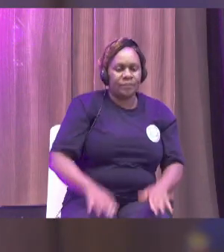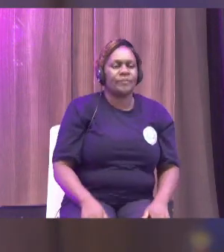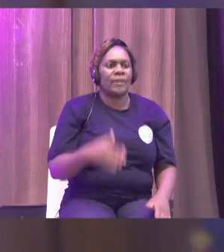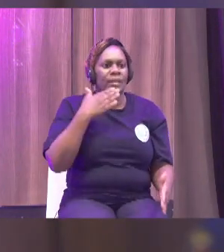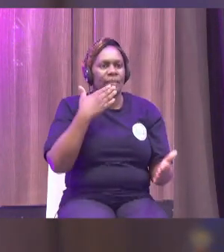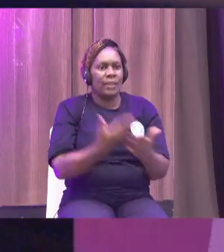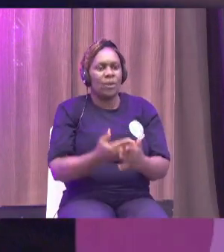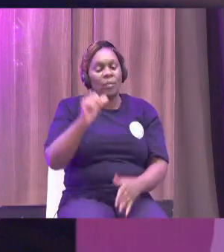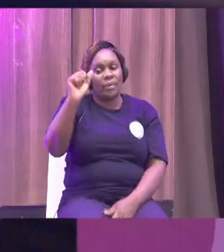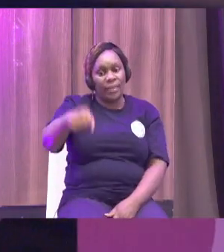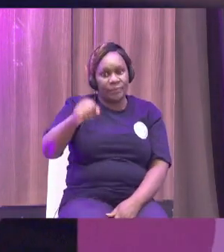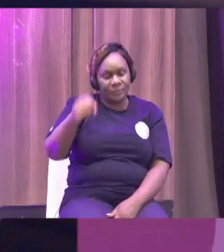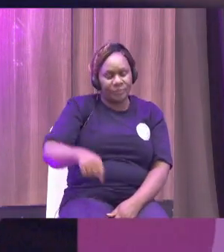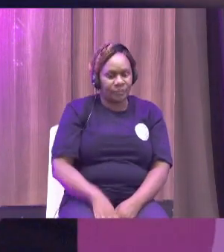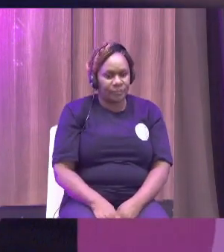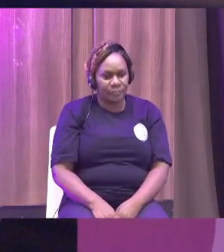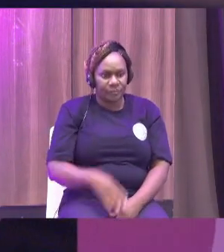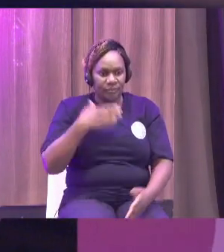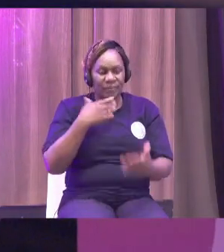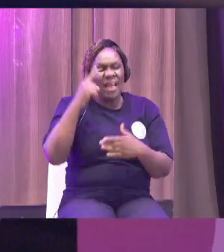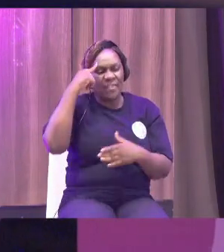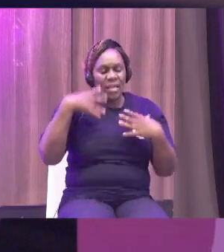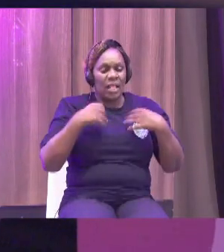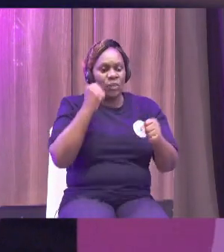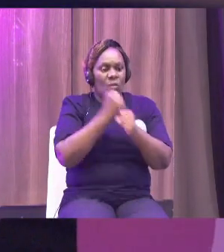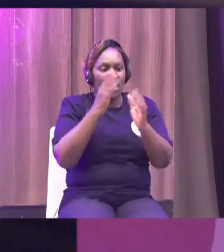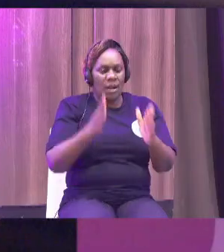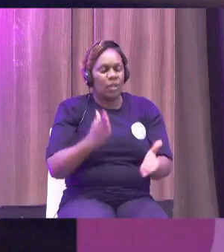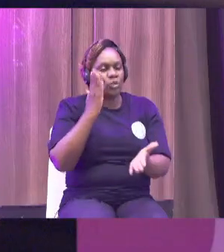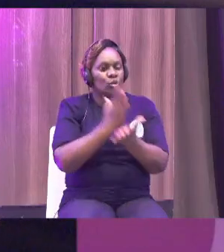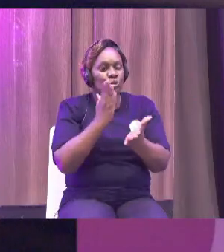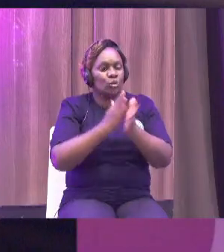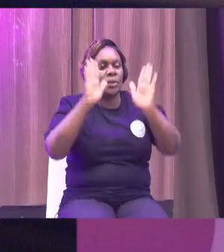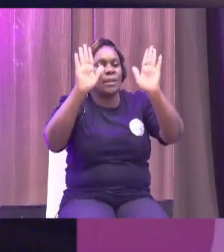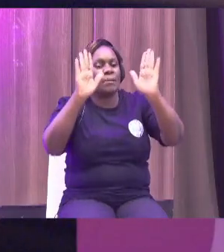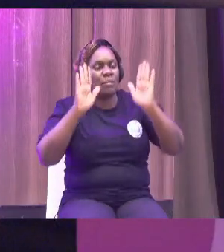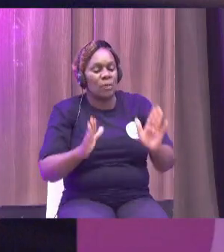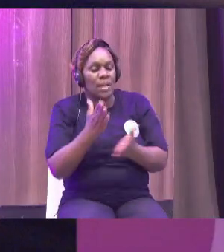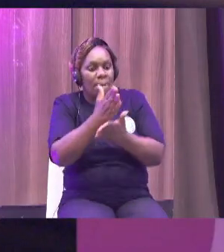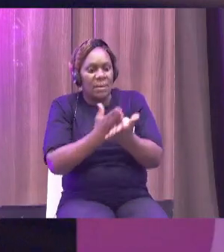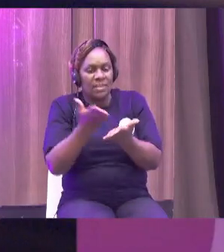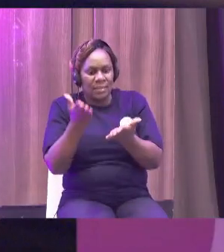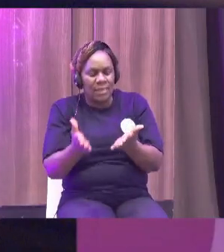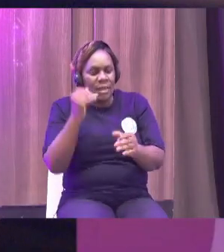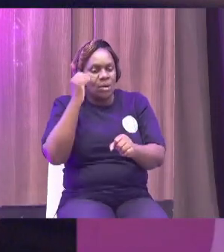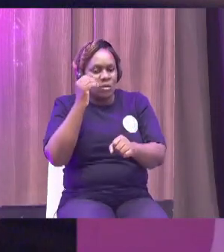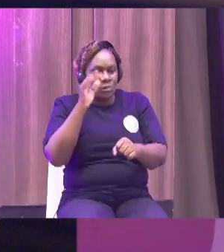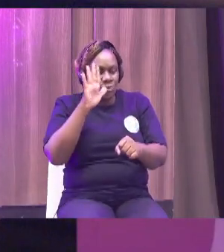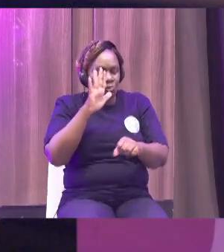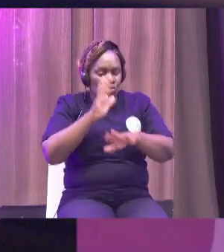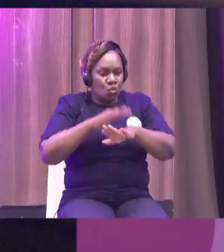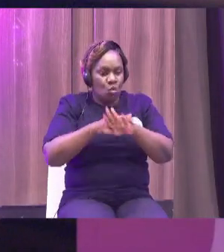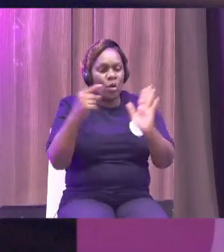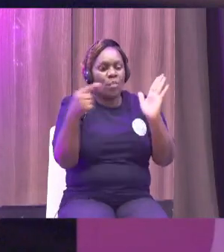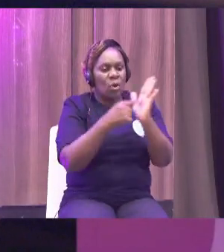you. Yeah, Thank you very much. Thank you. And I think healthcare workers are a really important piece of this, and you're making a really good point.